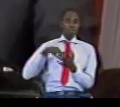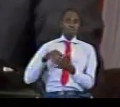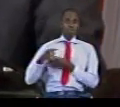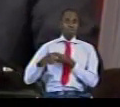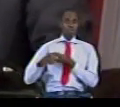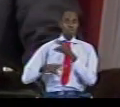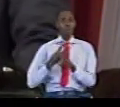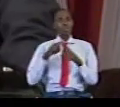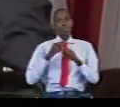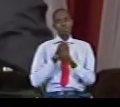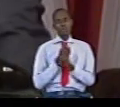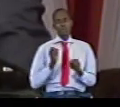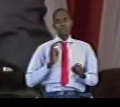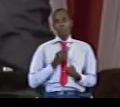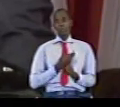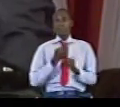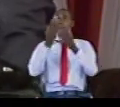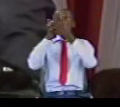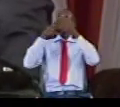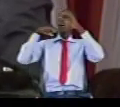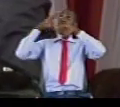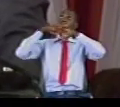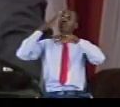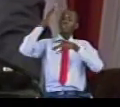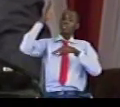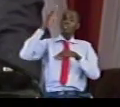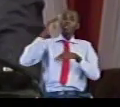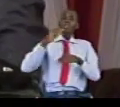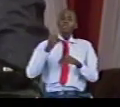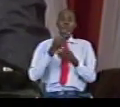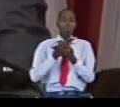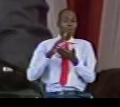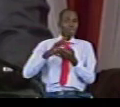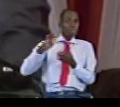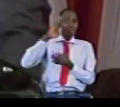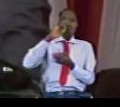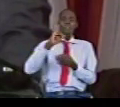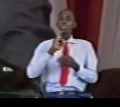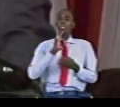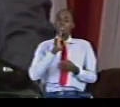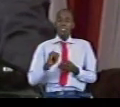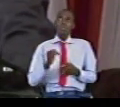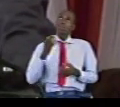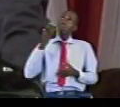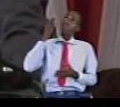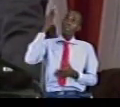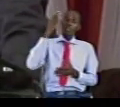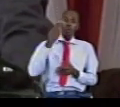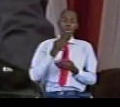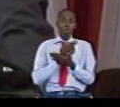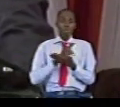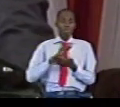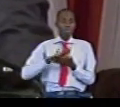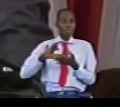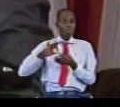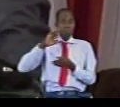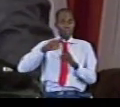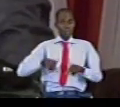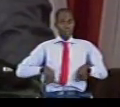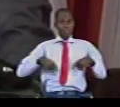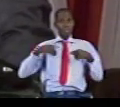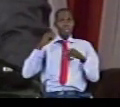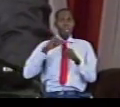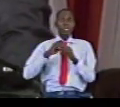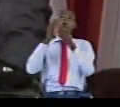heaven. The Holy Spirit is eternal. His eternal abode is heaven. From heaven, he ministers